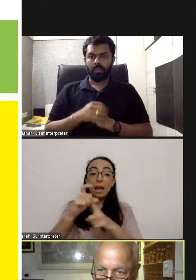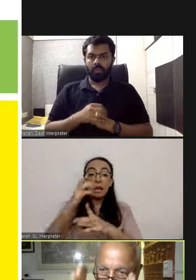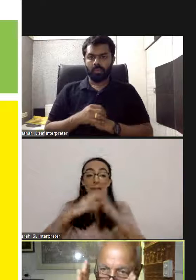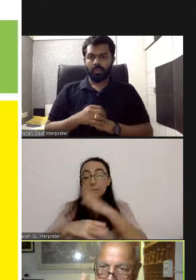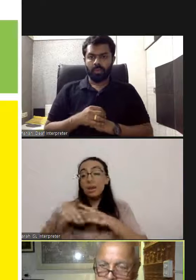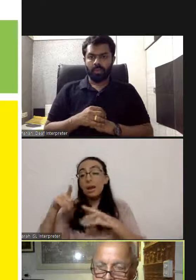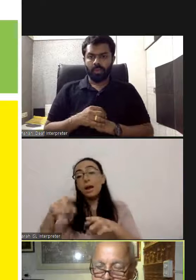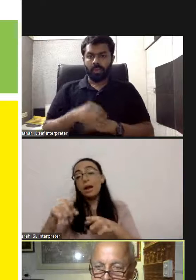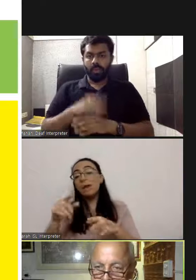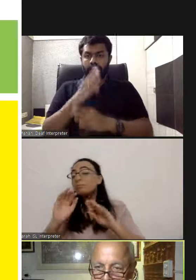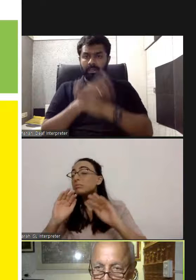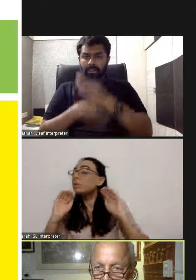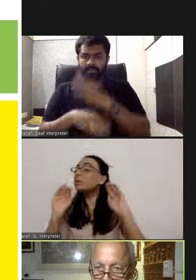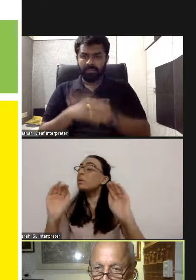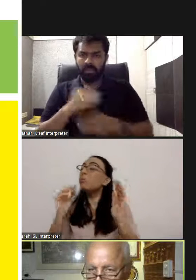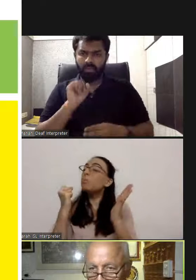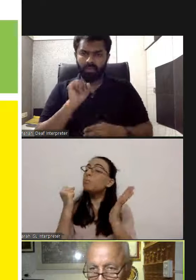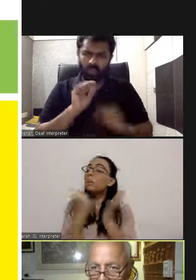The state,